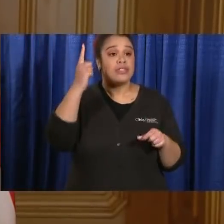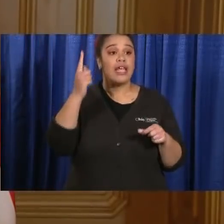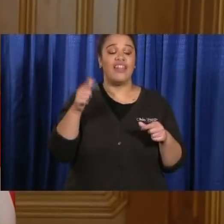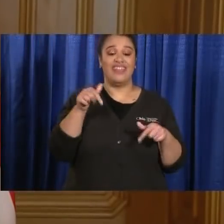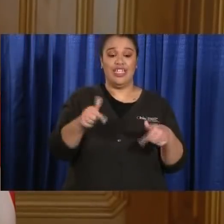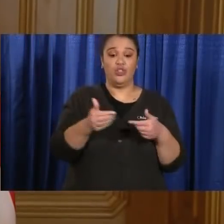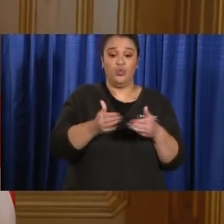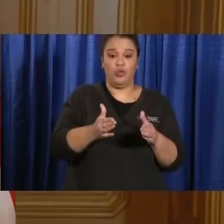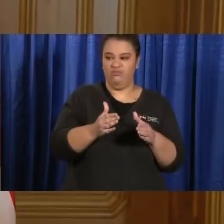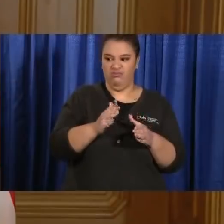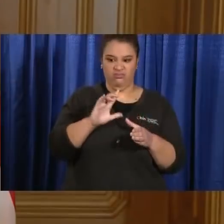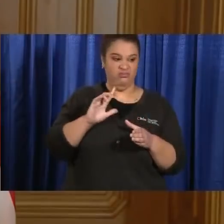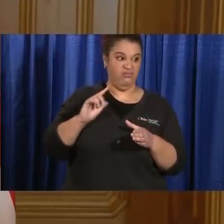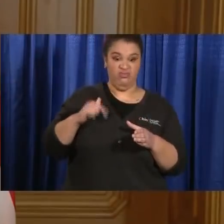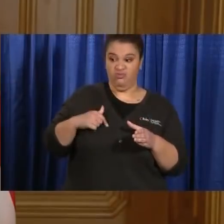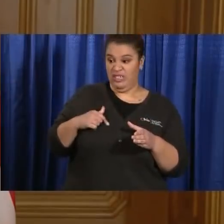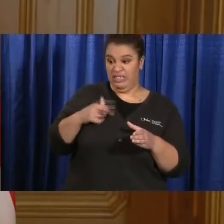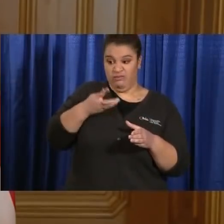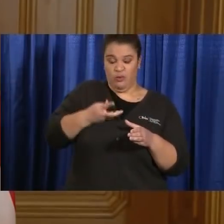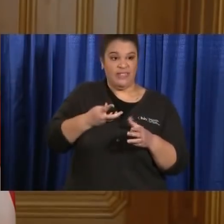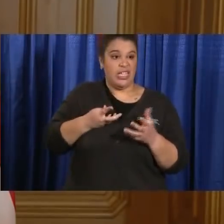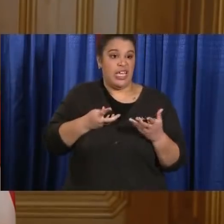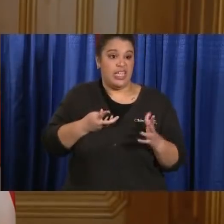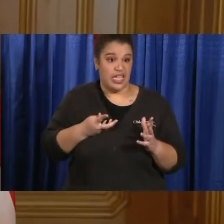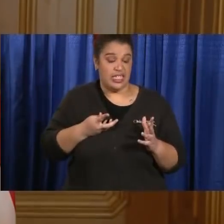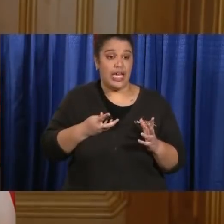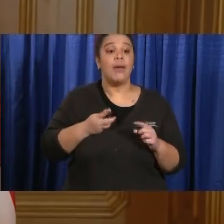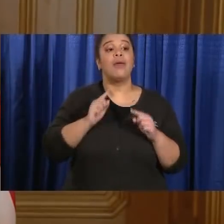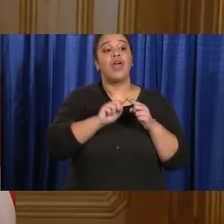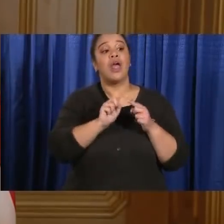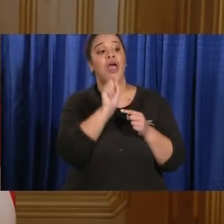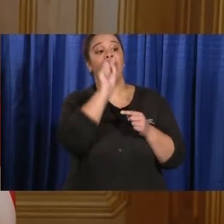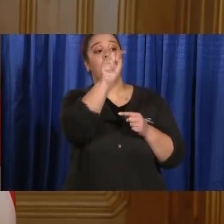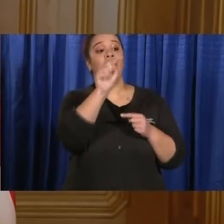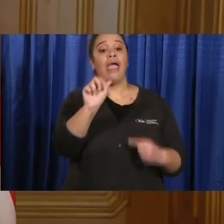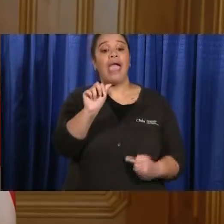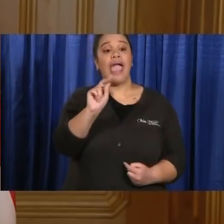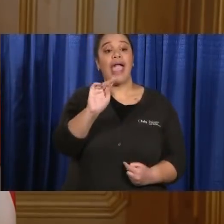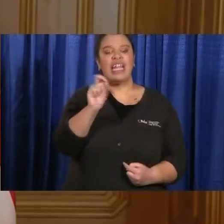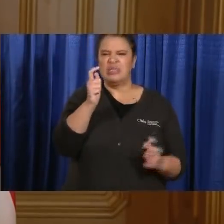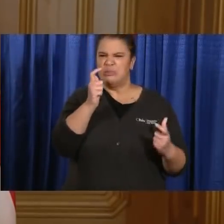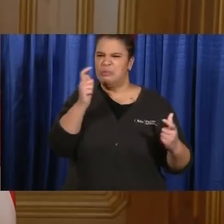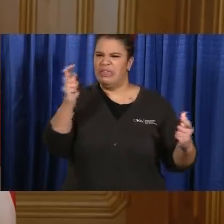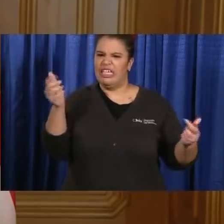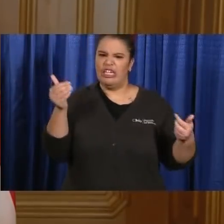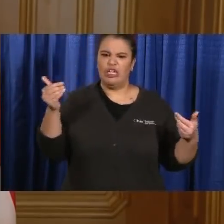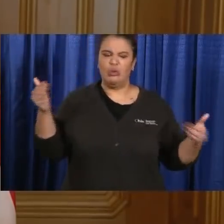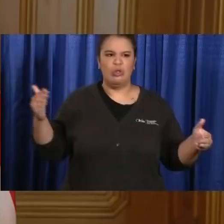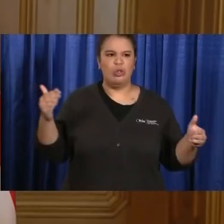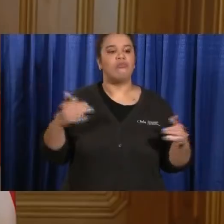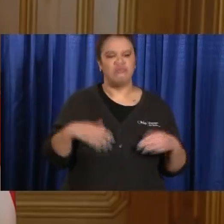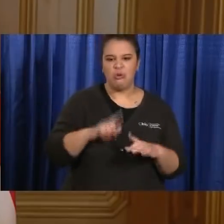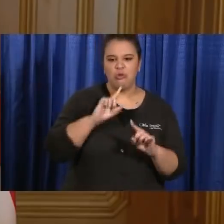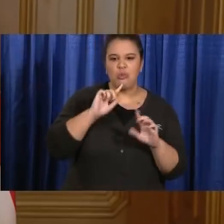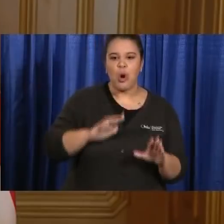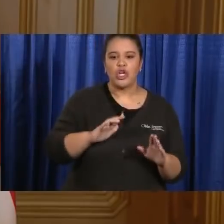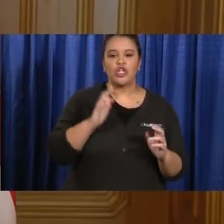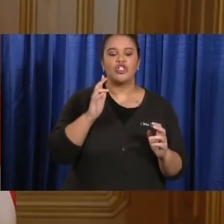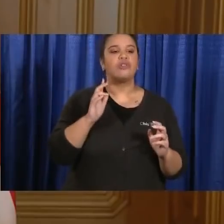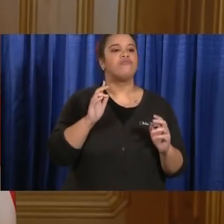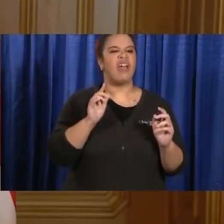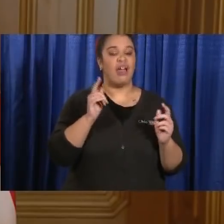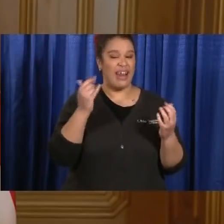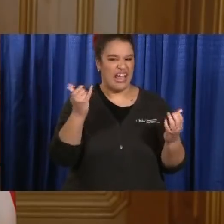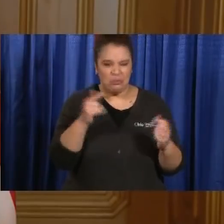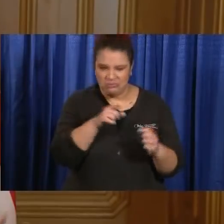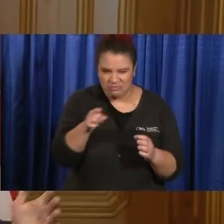Capitol. In a much bigger room in the annex are the reporters, and there you can't see them, but they're walking up one at